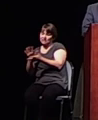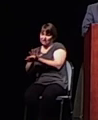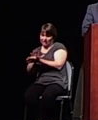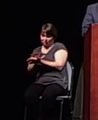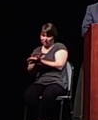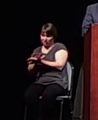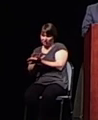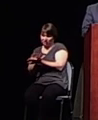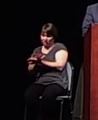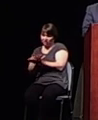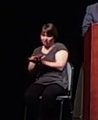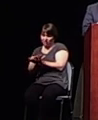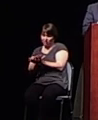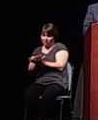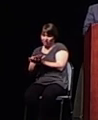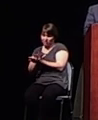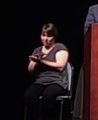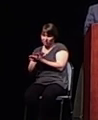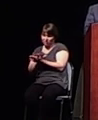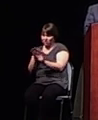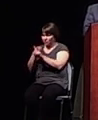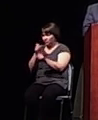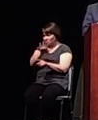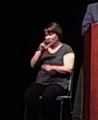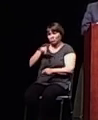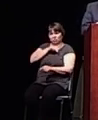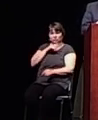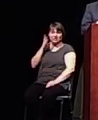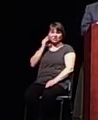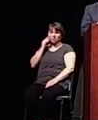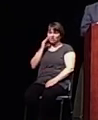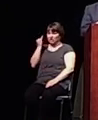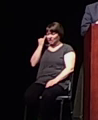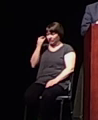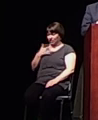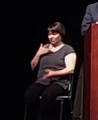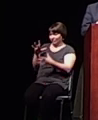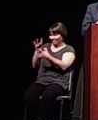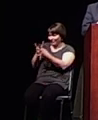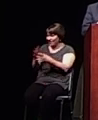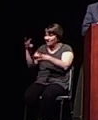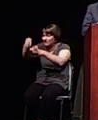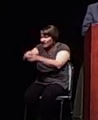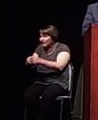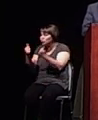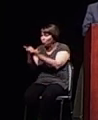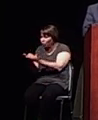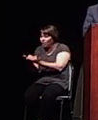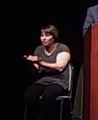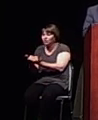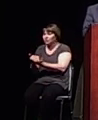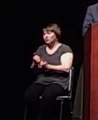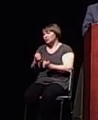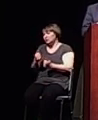whole window of what their personal experiences are, they feel connected, they feel engaged, they feel supported, the